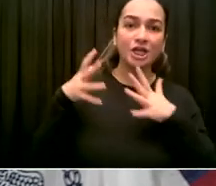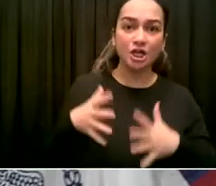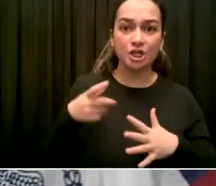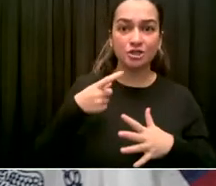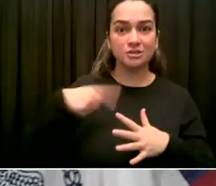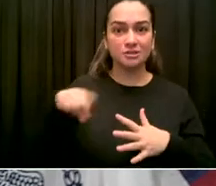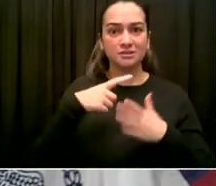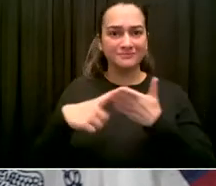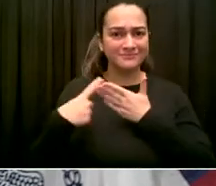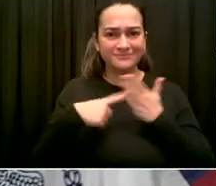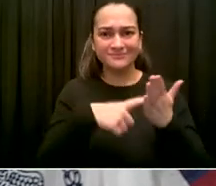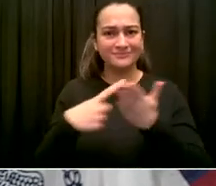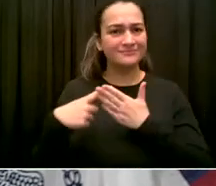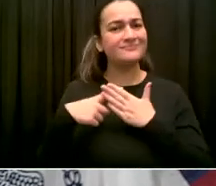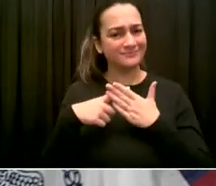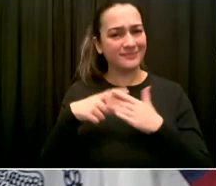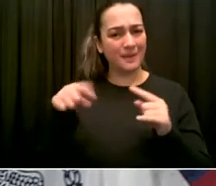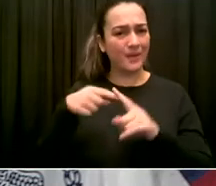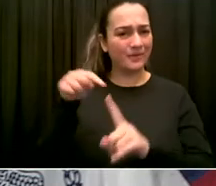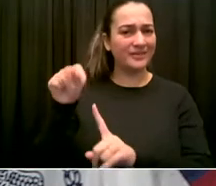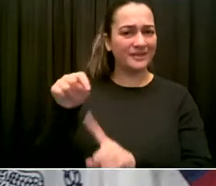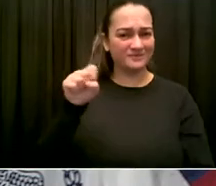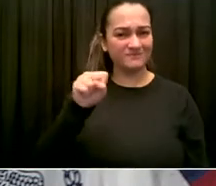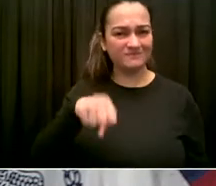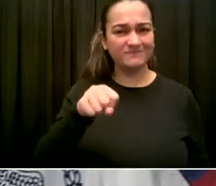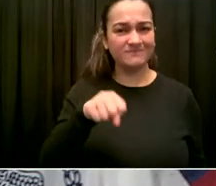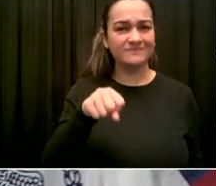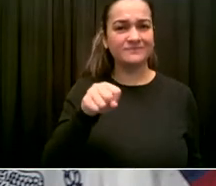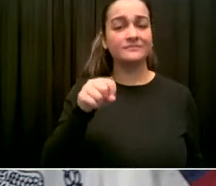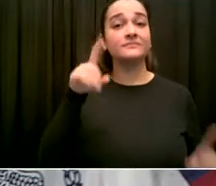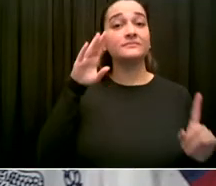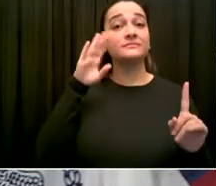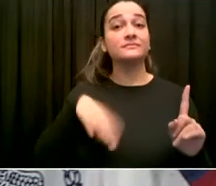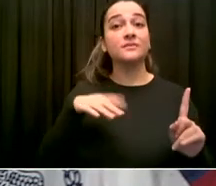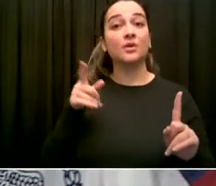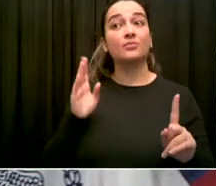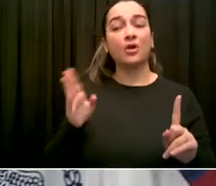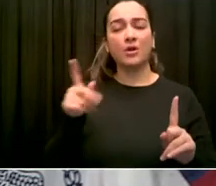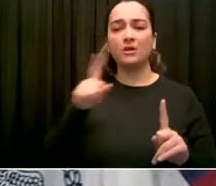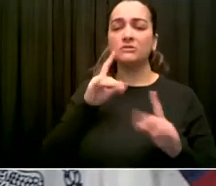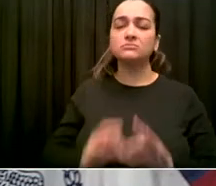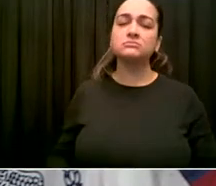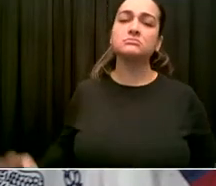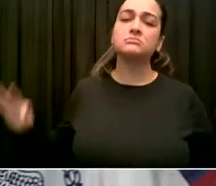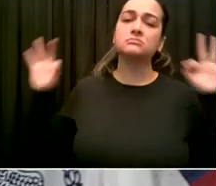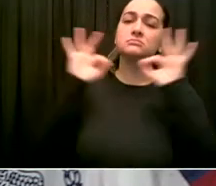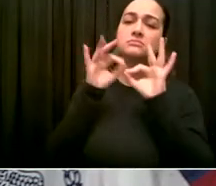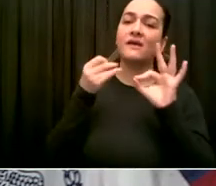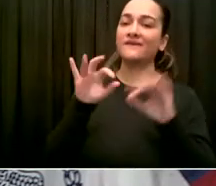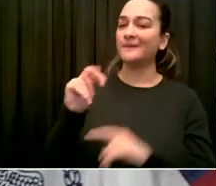as an example, coming back full strength, you know, that's September or so that we're looking at